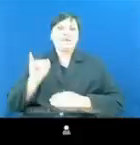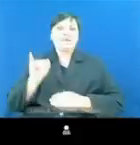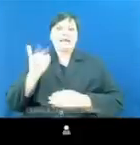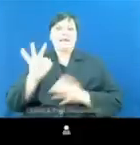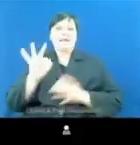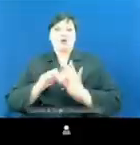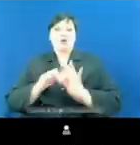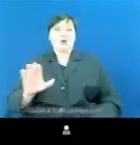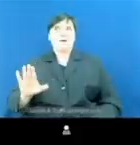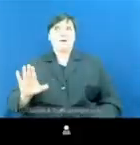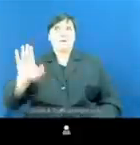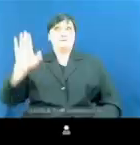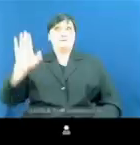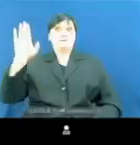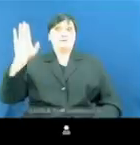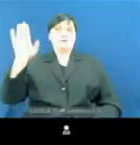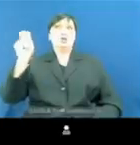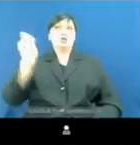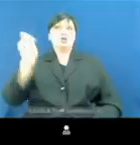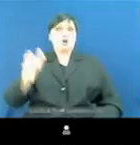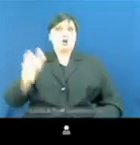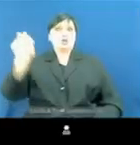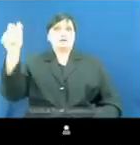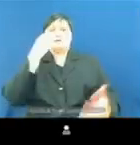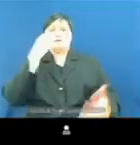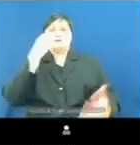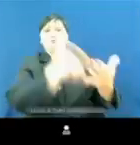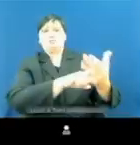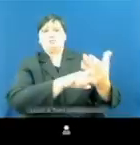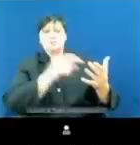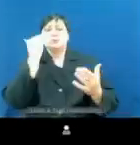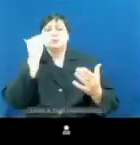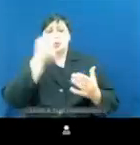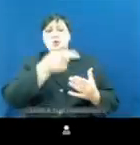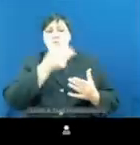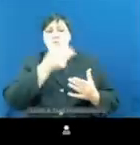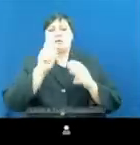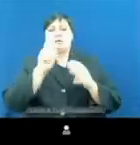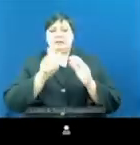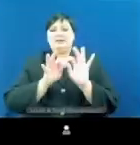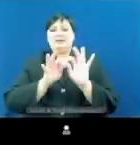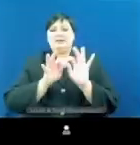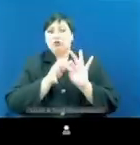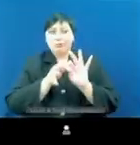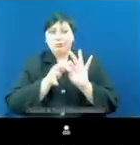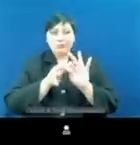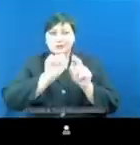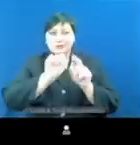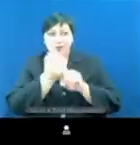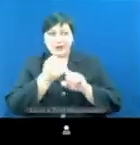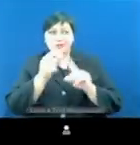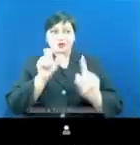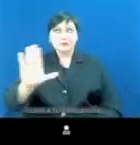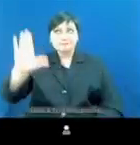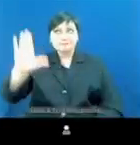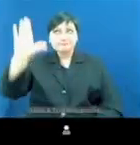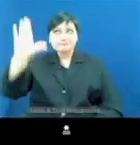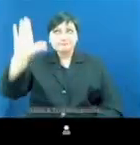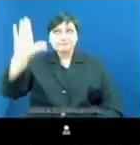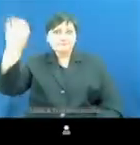judge will know that you have an interpreting issue that you would like to have the court address.